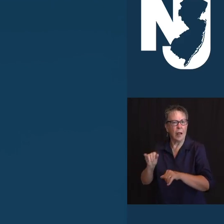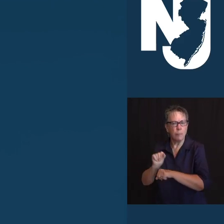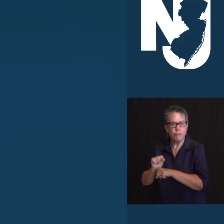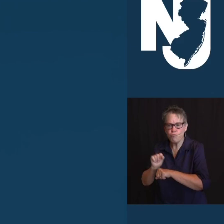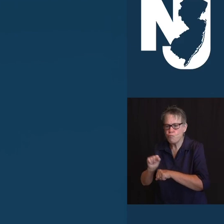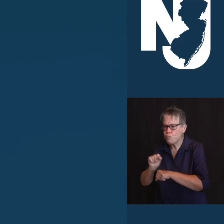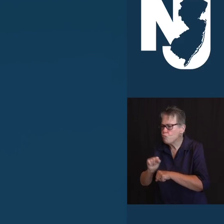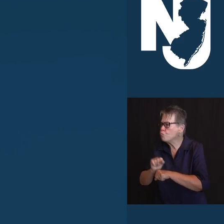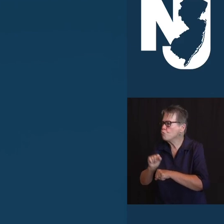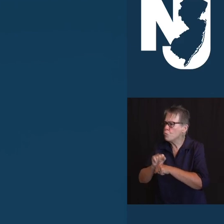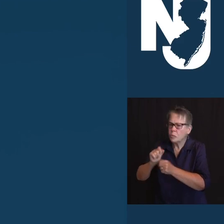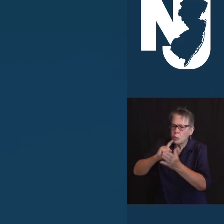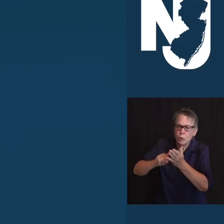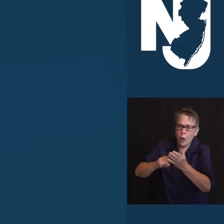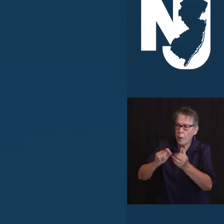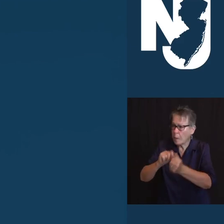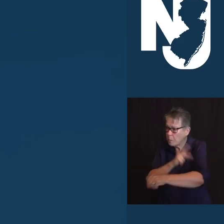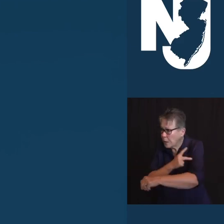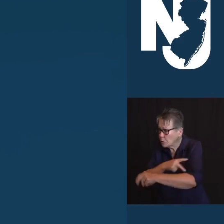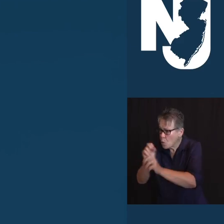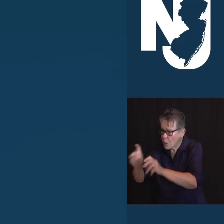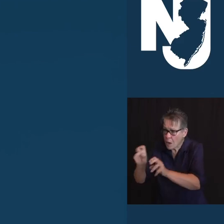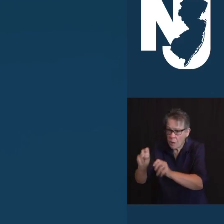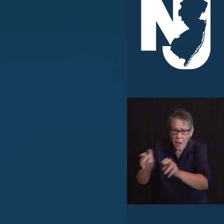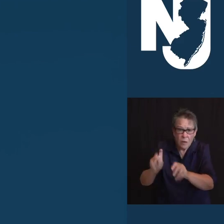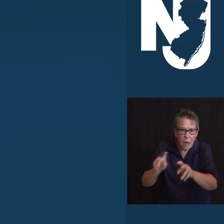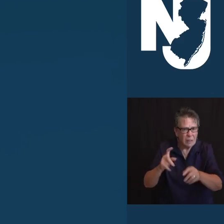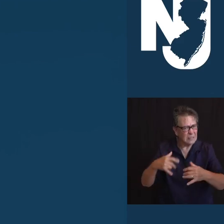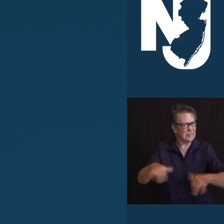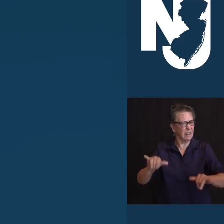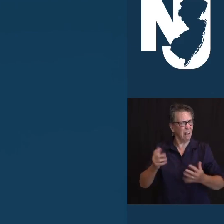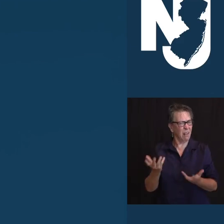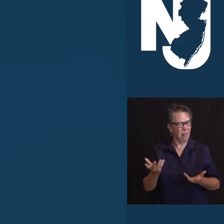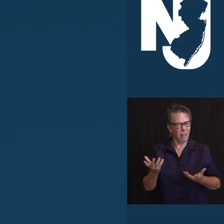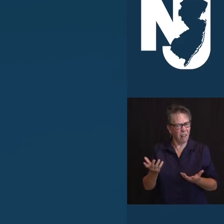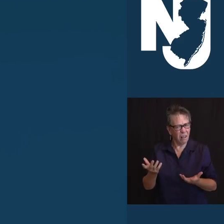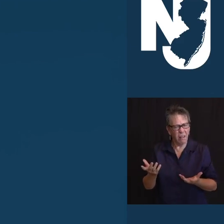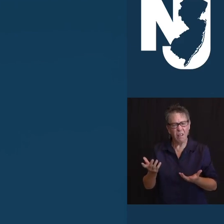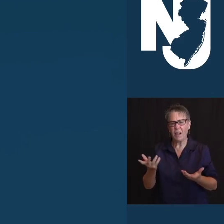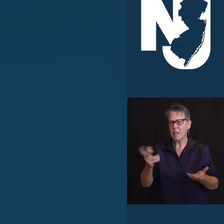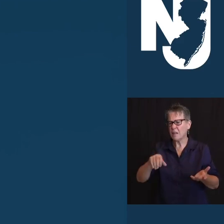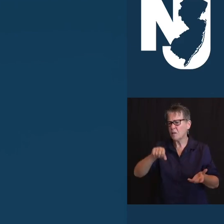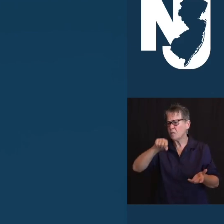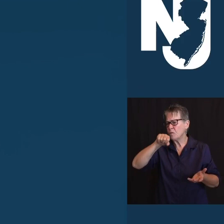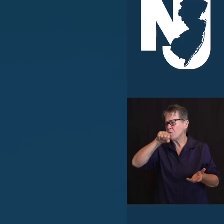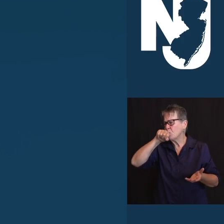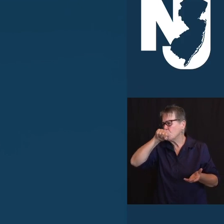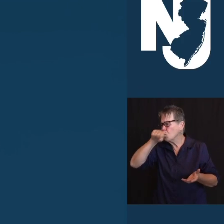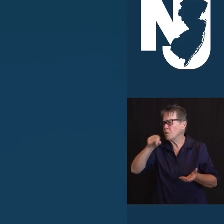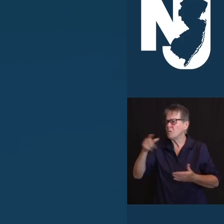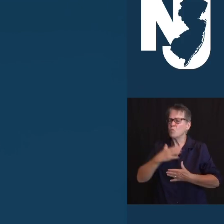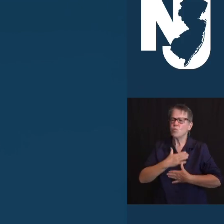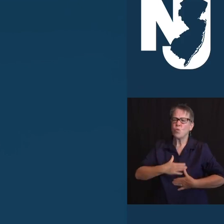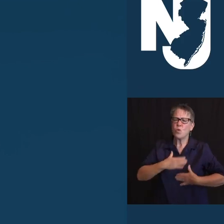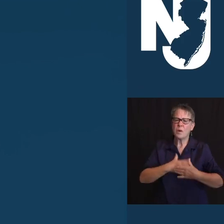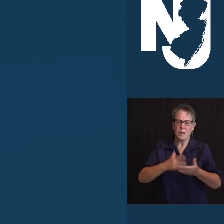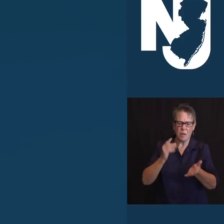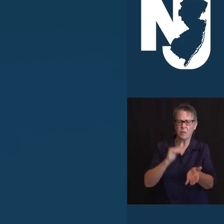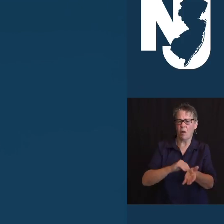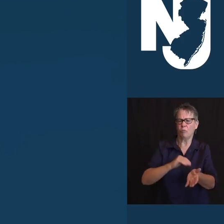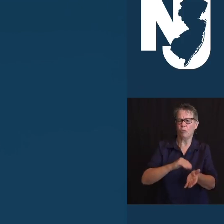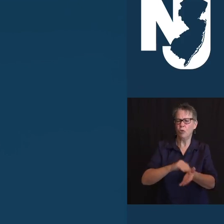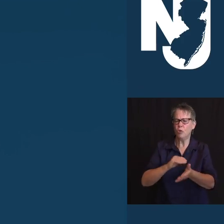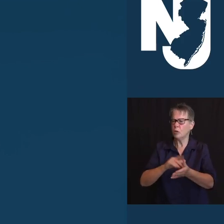his house to pay their respects. He loved being a doctor, but even more, he loved being a family man, and he never forgot